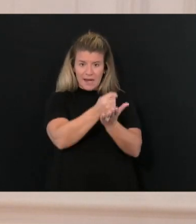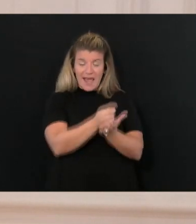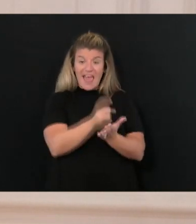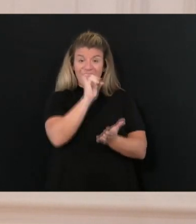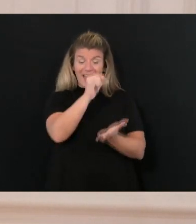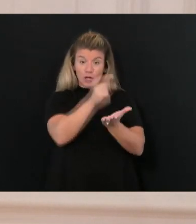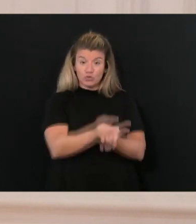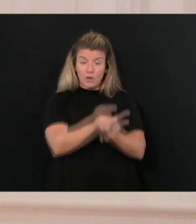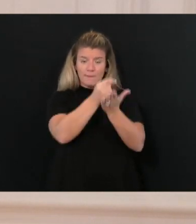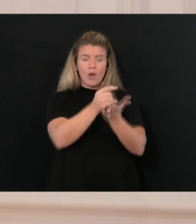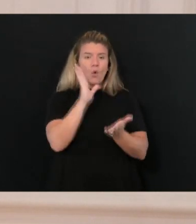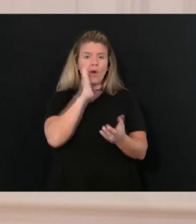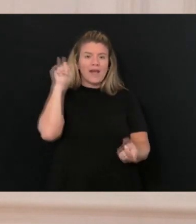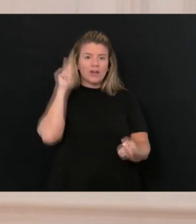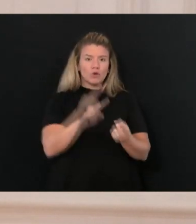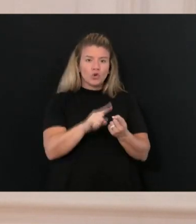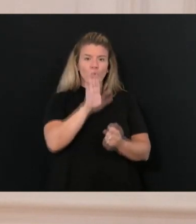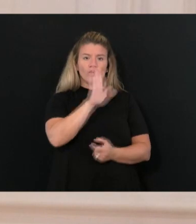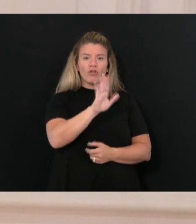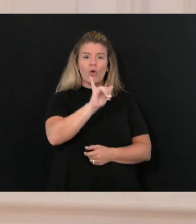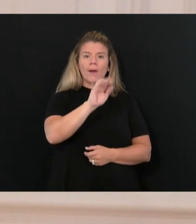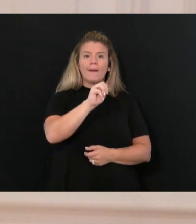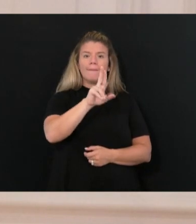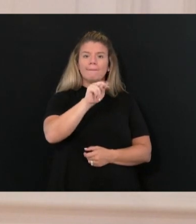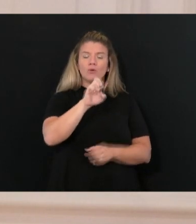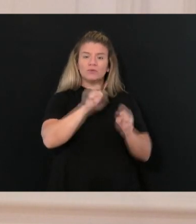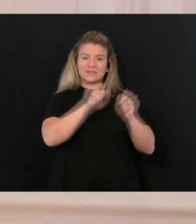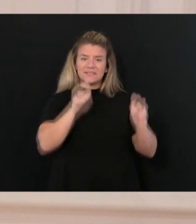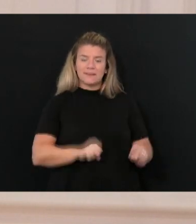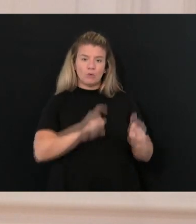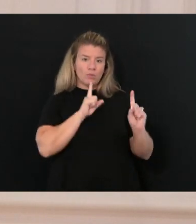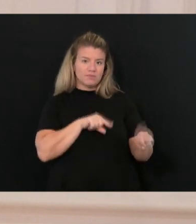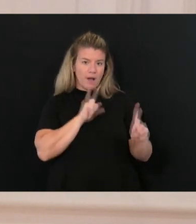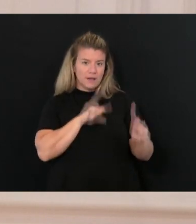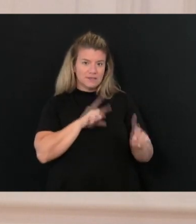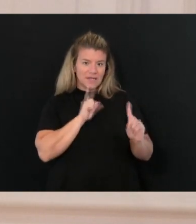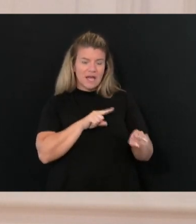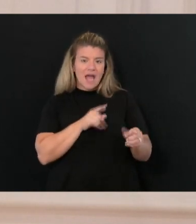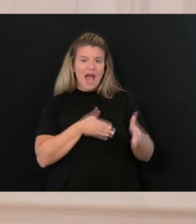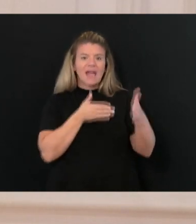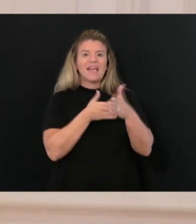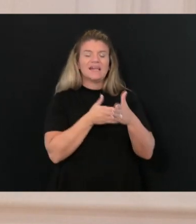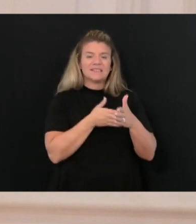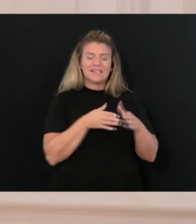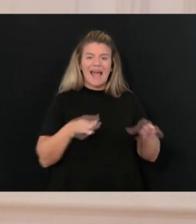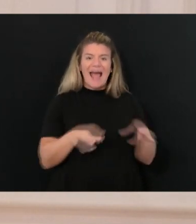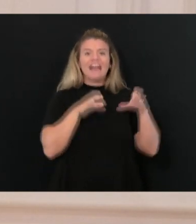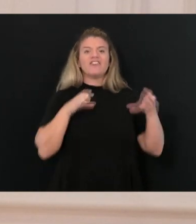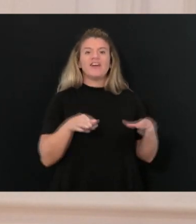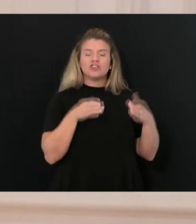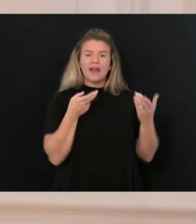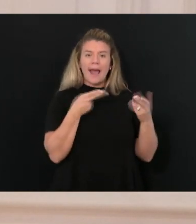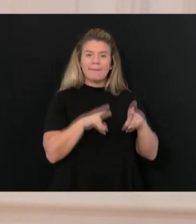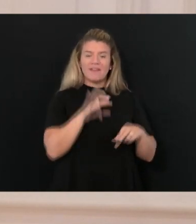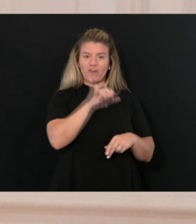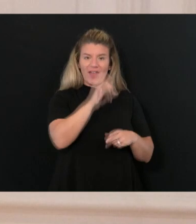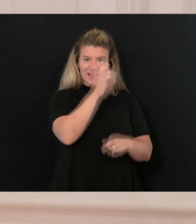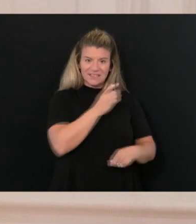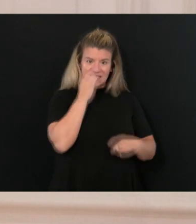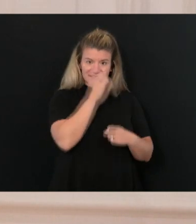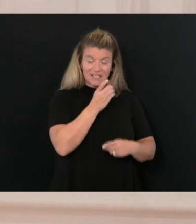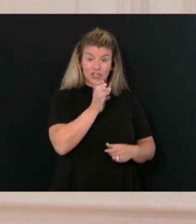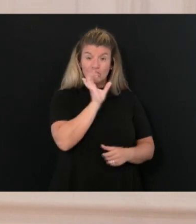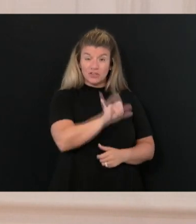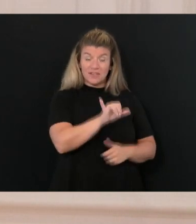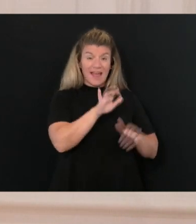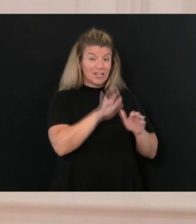to reduce the immune system's response against the activation that's happened for the virus. And so that child is